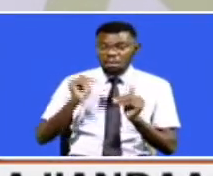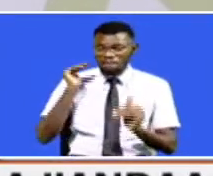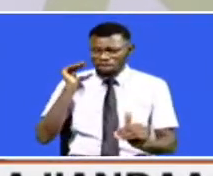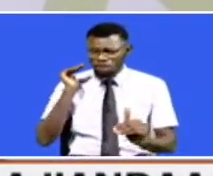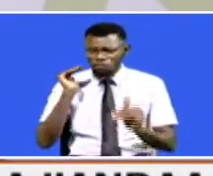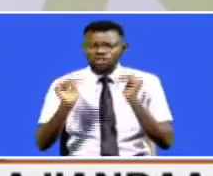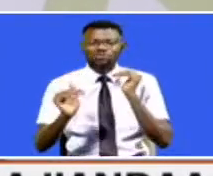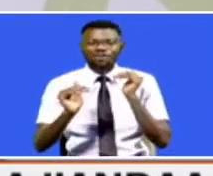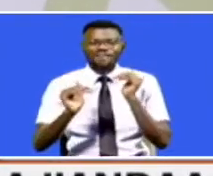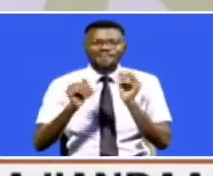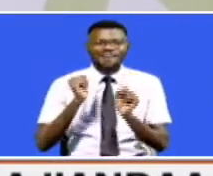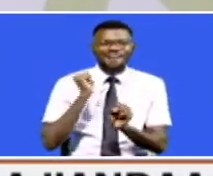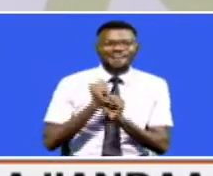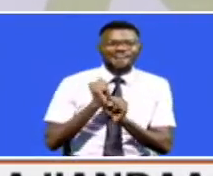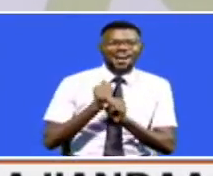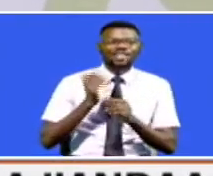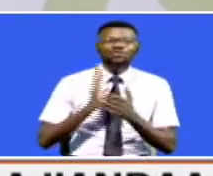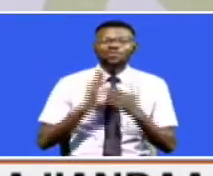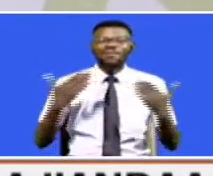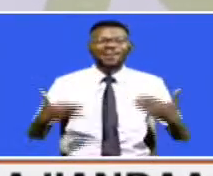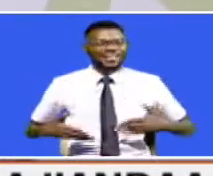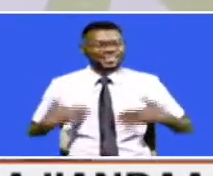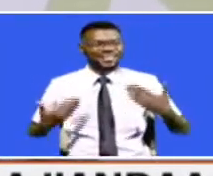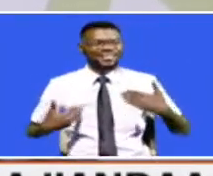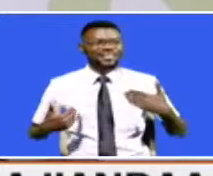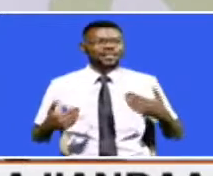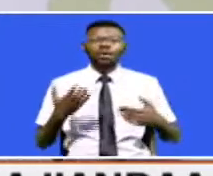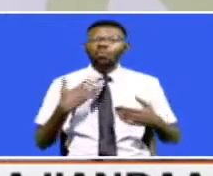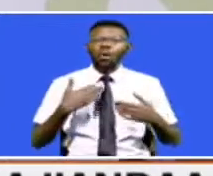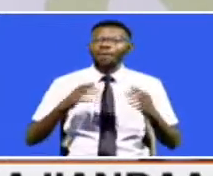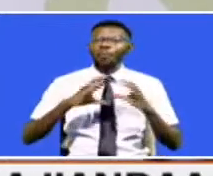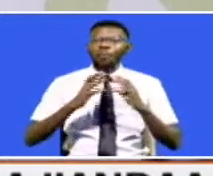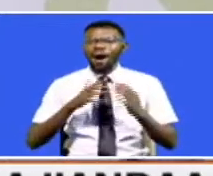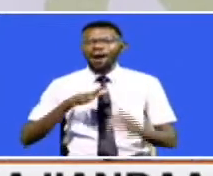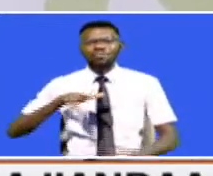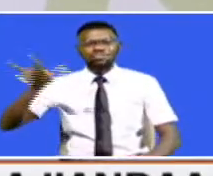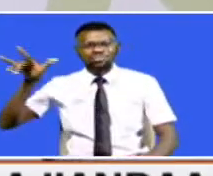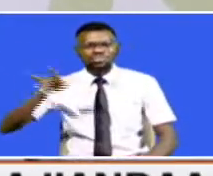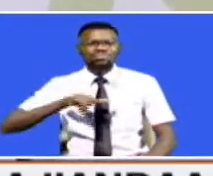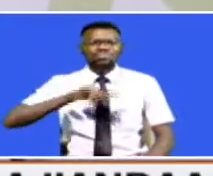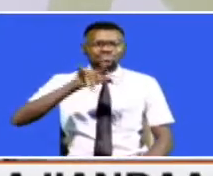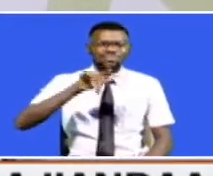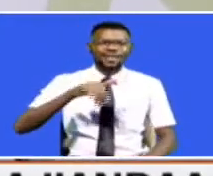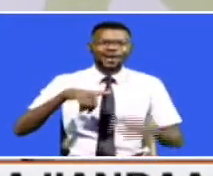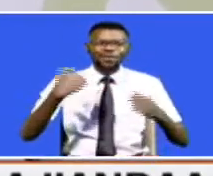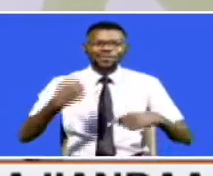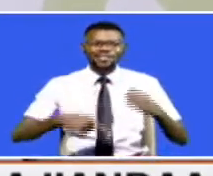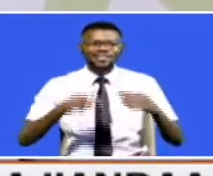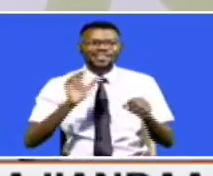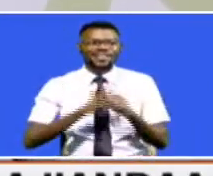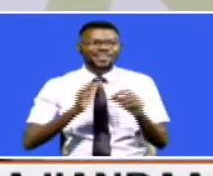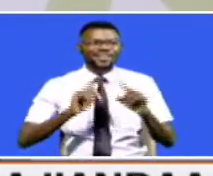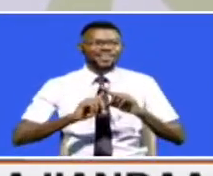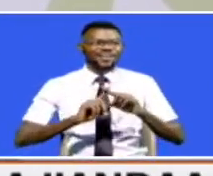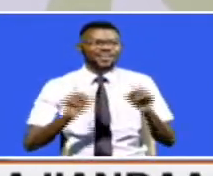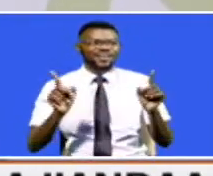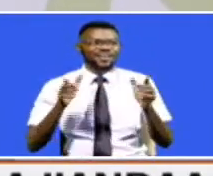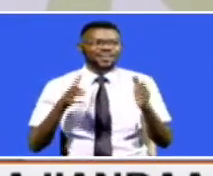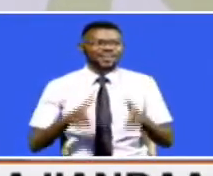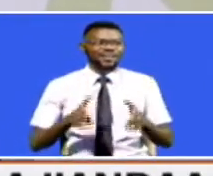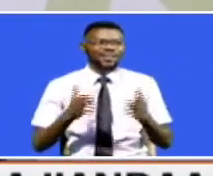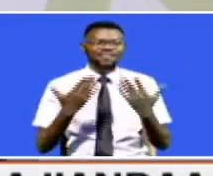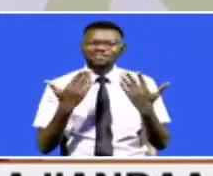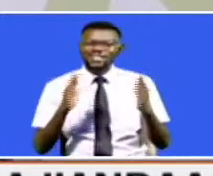scene, it's always excitement and you know you want to travel the world and you want to do a lot of competitions, but now we are past that. I've done